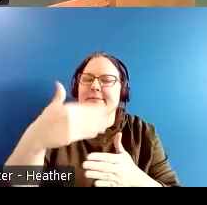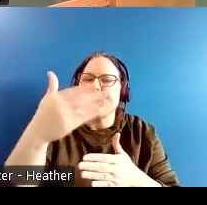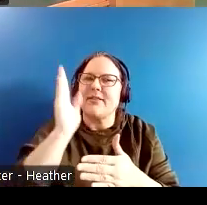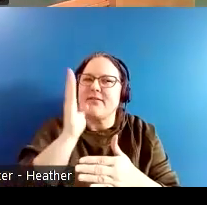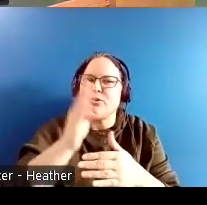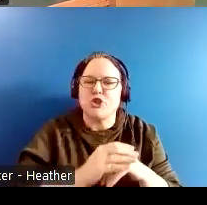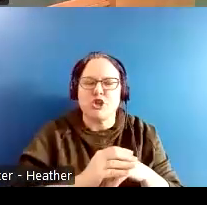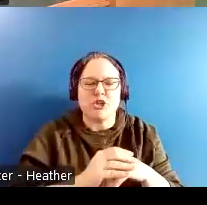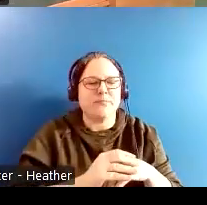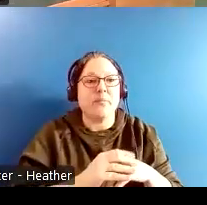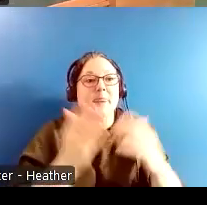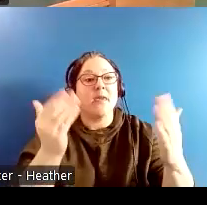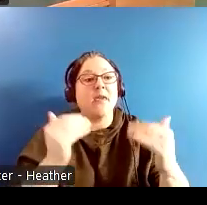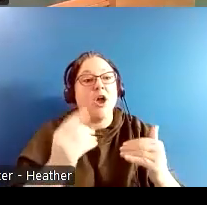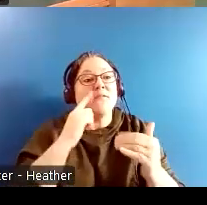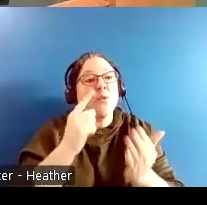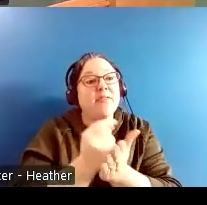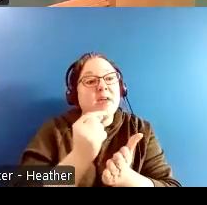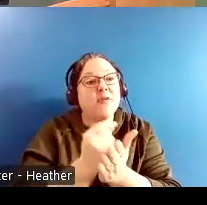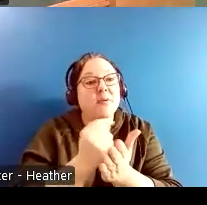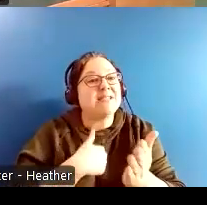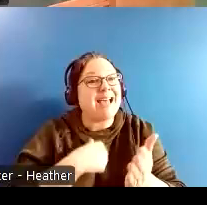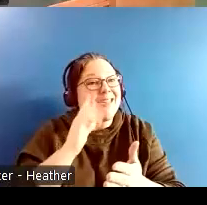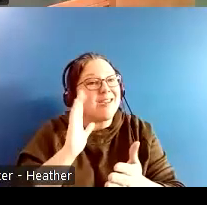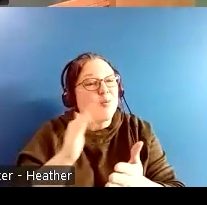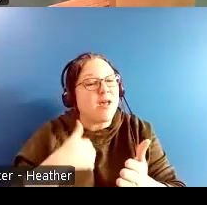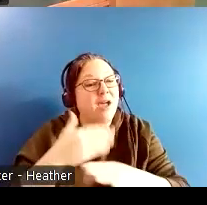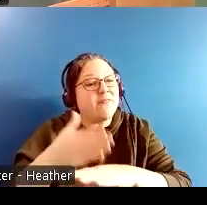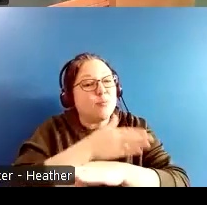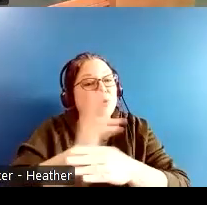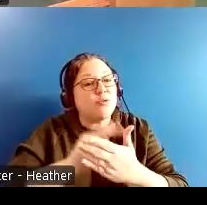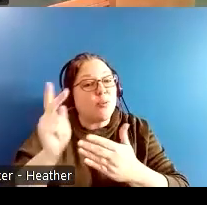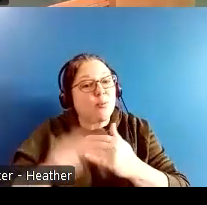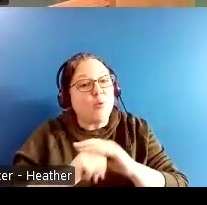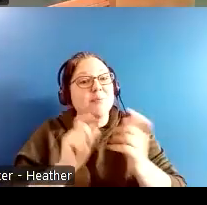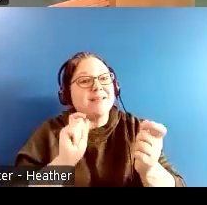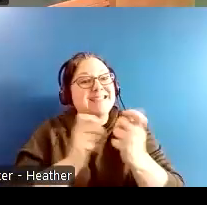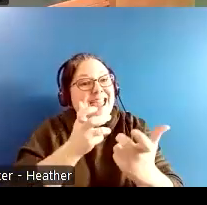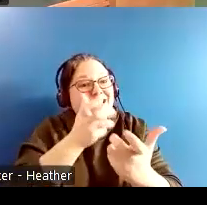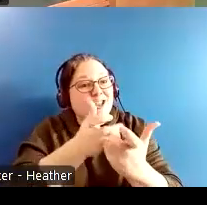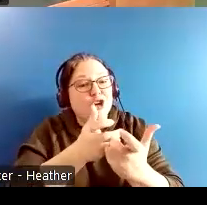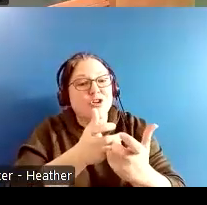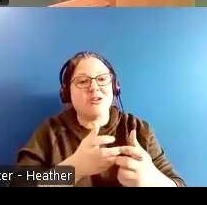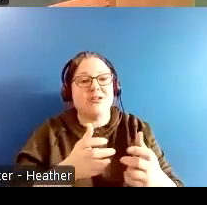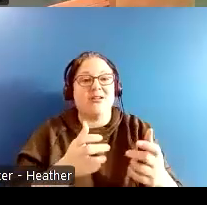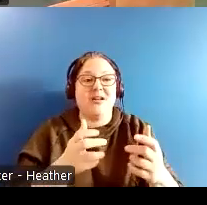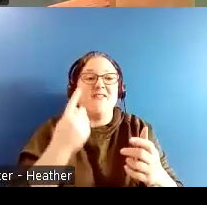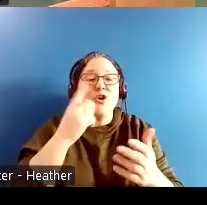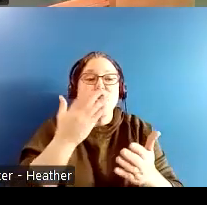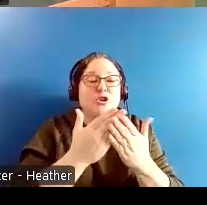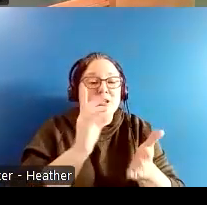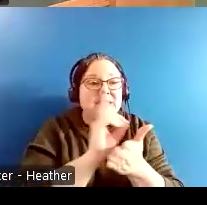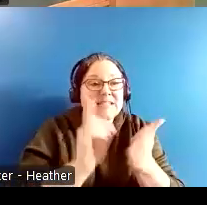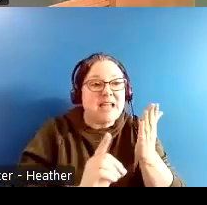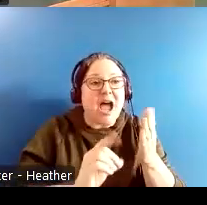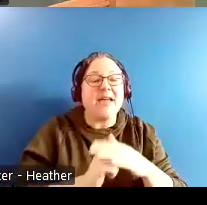therapeutics, I think there's going to be improved programs, tailored programs, adaptive designs. Like Beating the Blues, you have to go through sessions